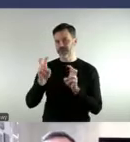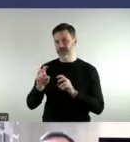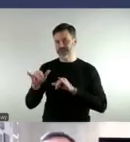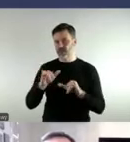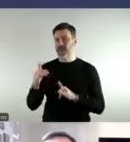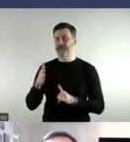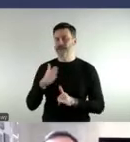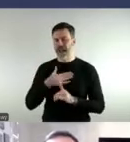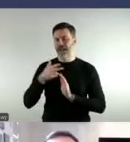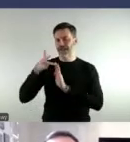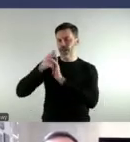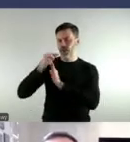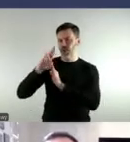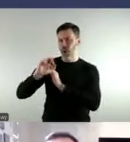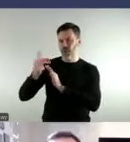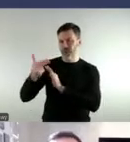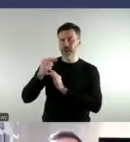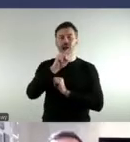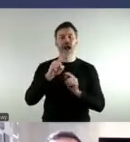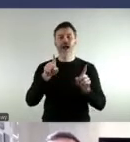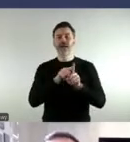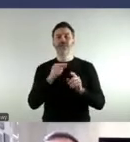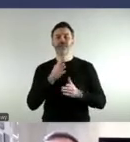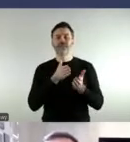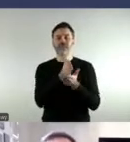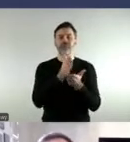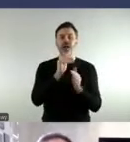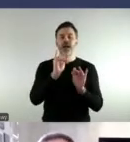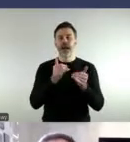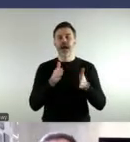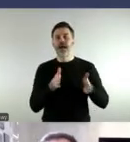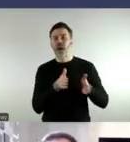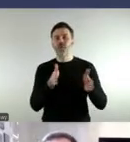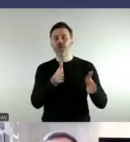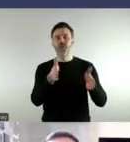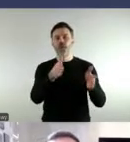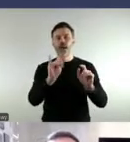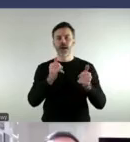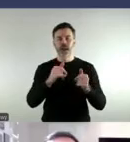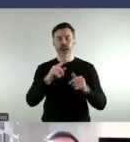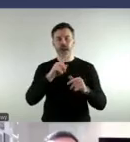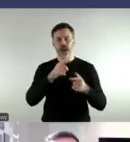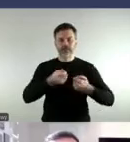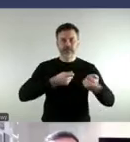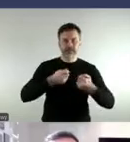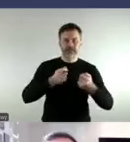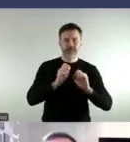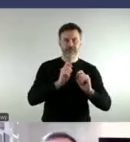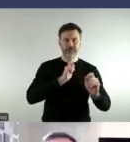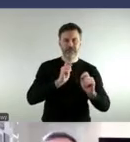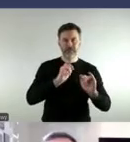crisis management in this regard. We also provide them with traffic management, but also organizing the bus